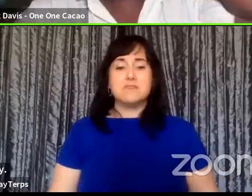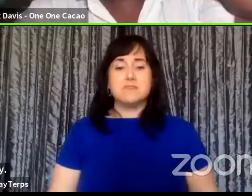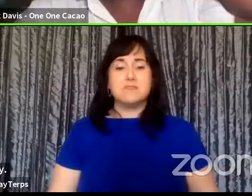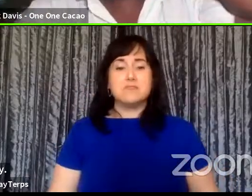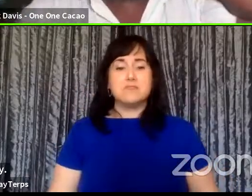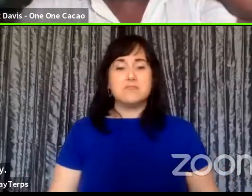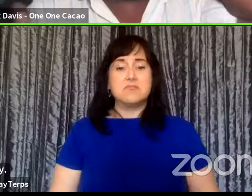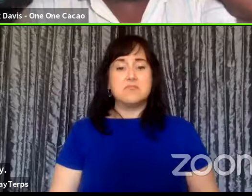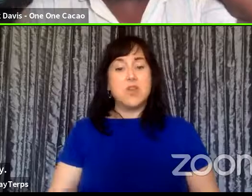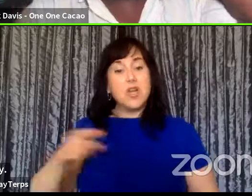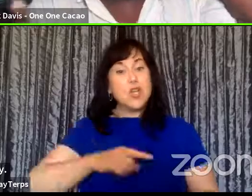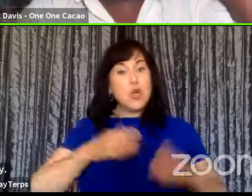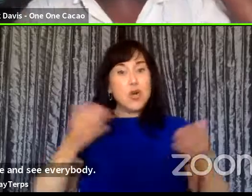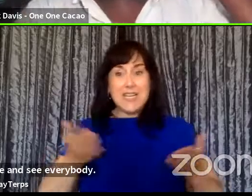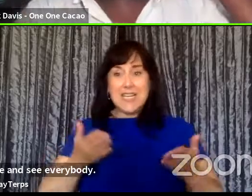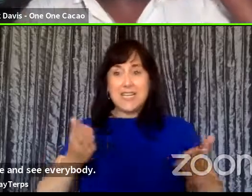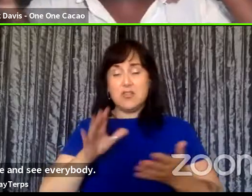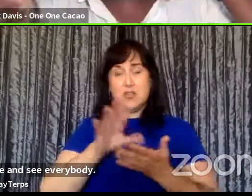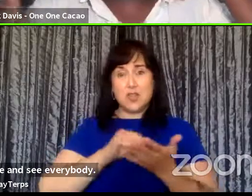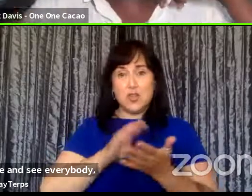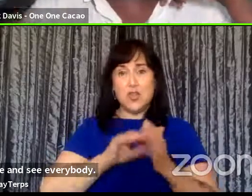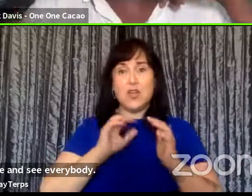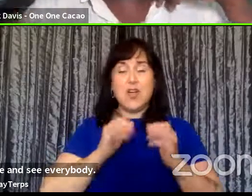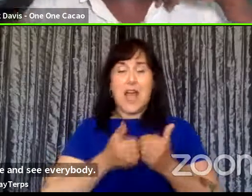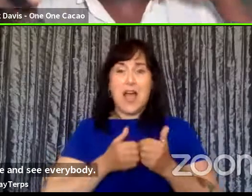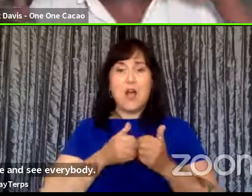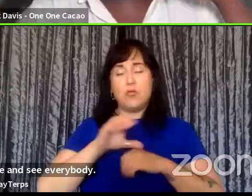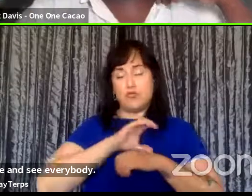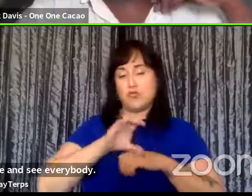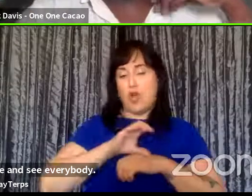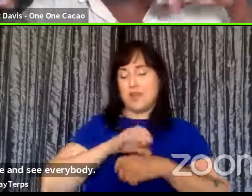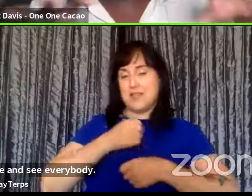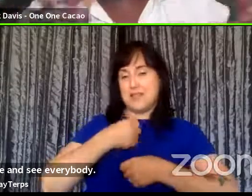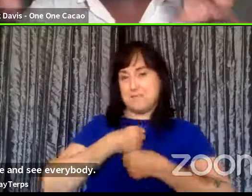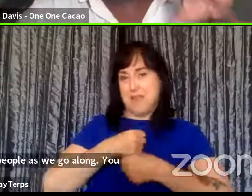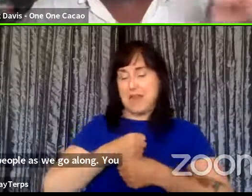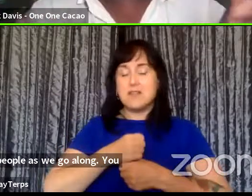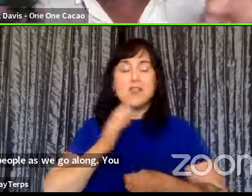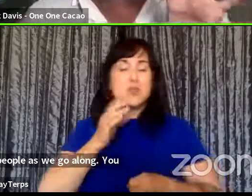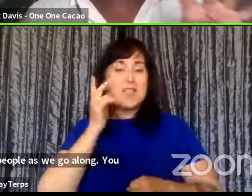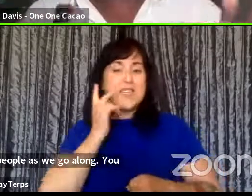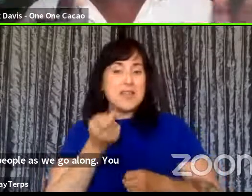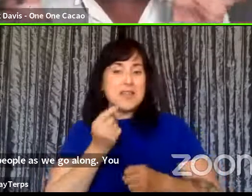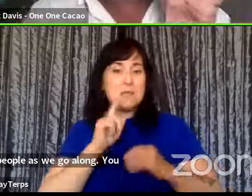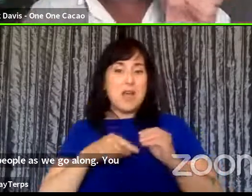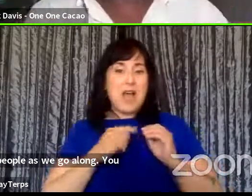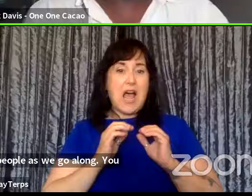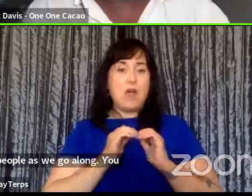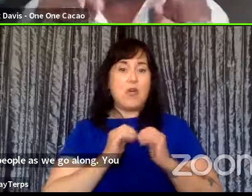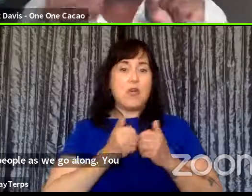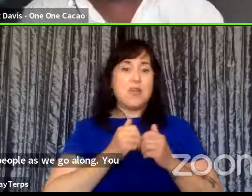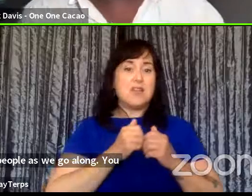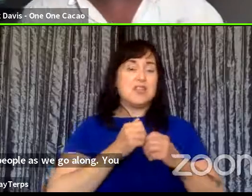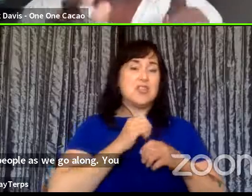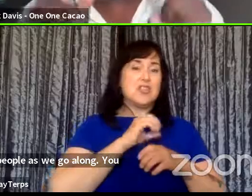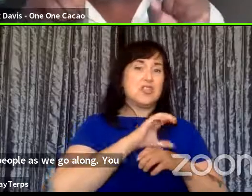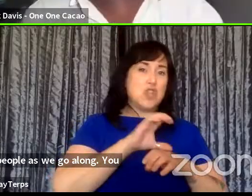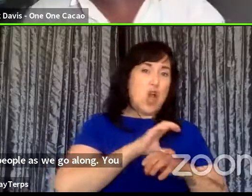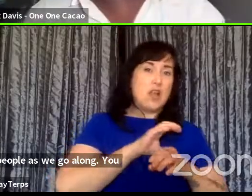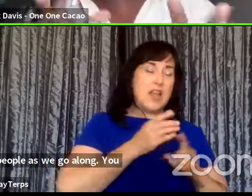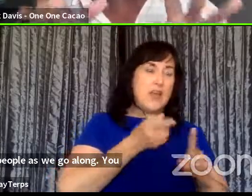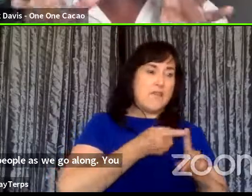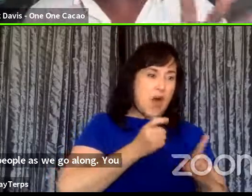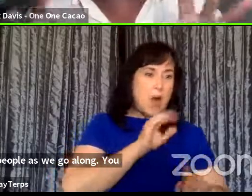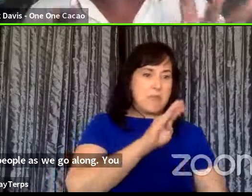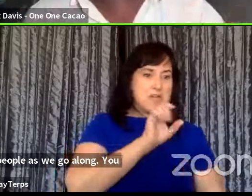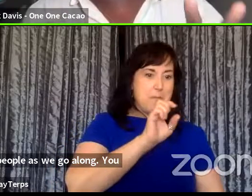here to learn how chocolate is made. So you're going to see a little bit about how chocolate goes from bean to bar. But also,